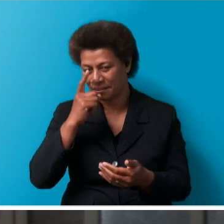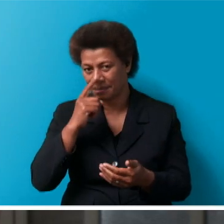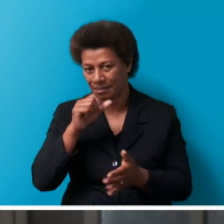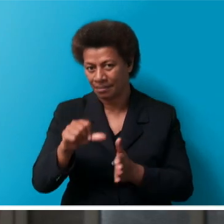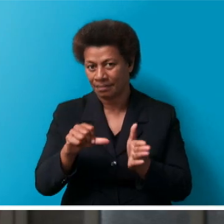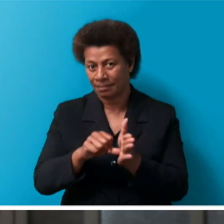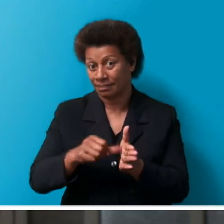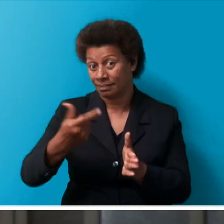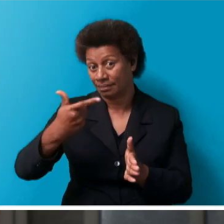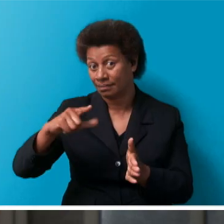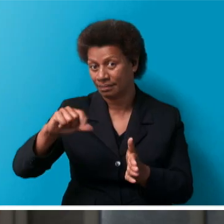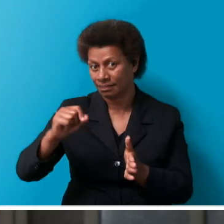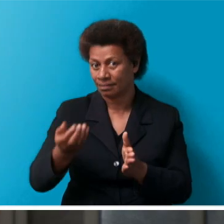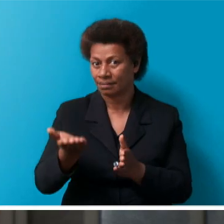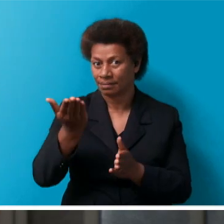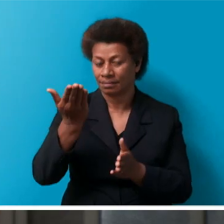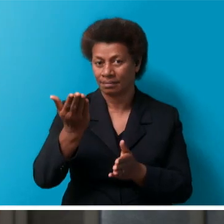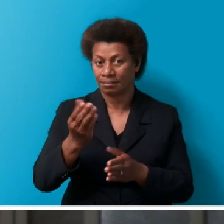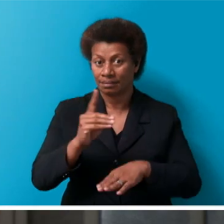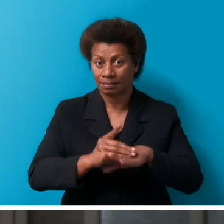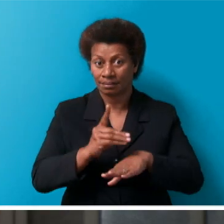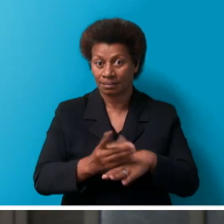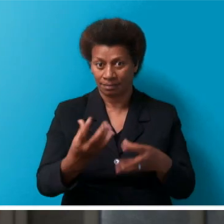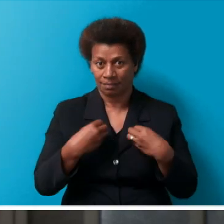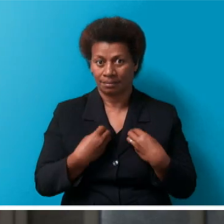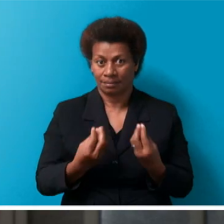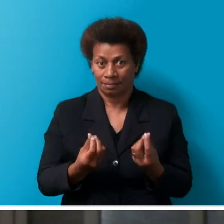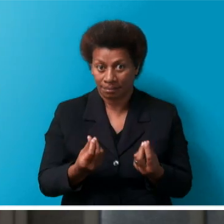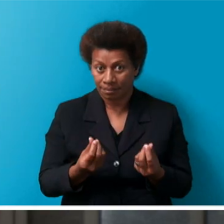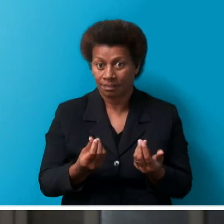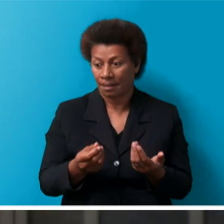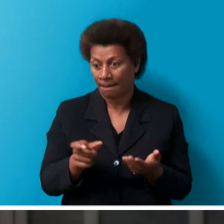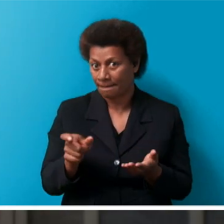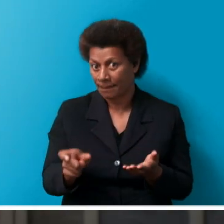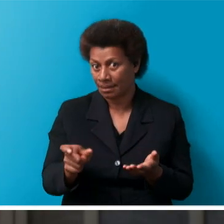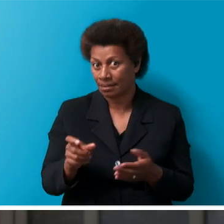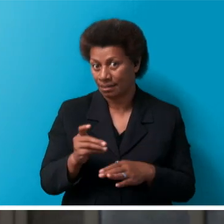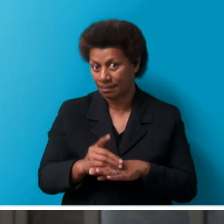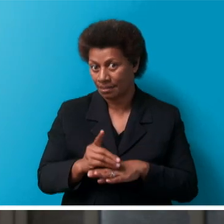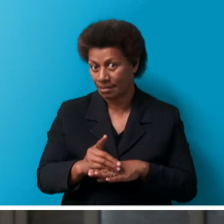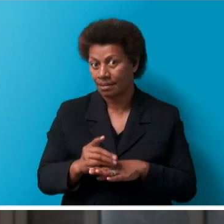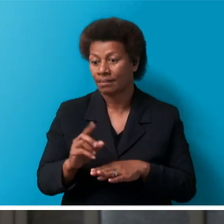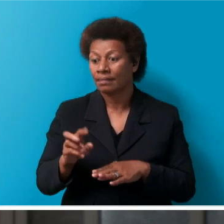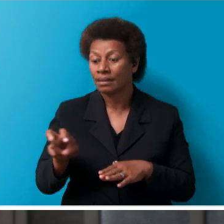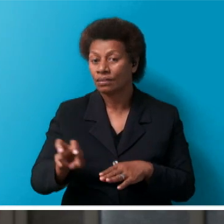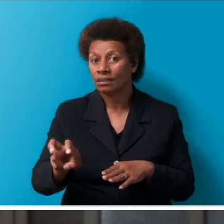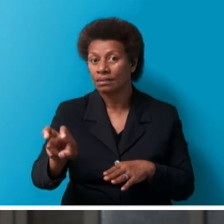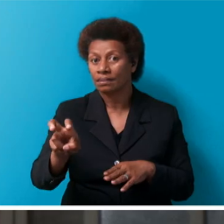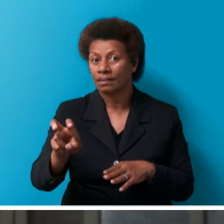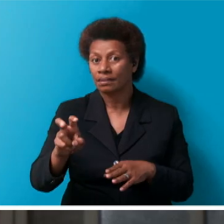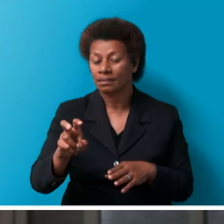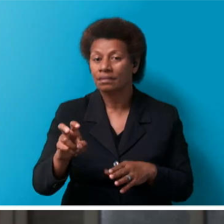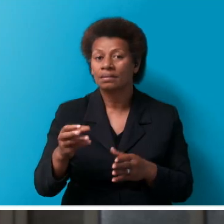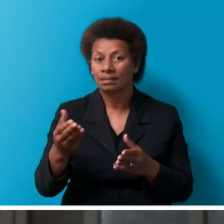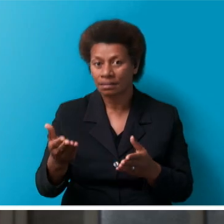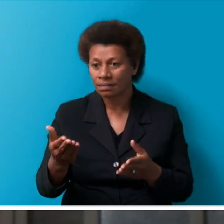and above with disabilities to receive cash, and with persons with disabilities to receive cash transport allowance to travel in